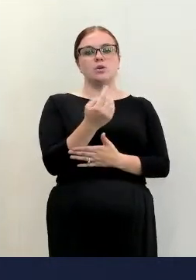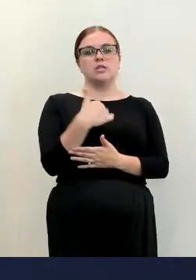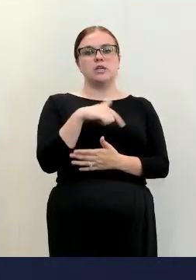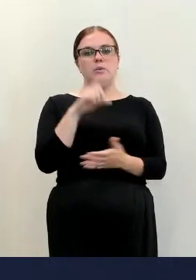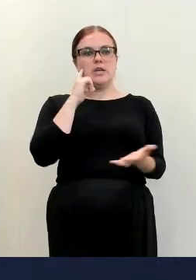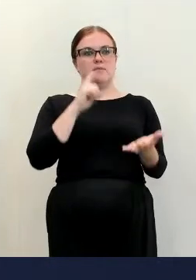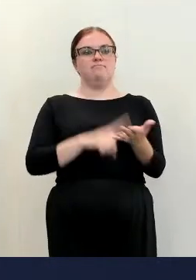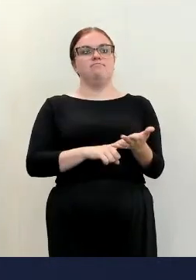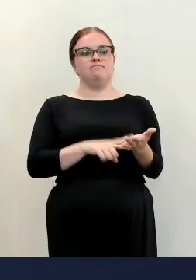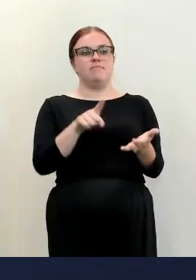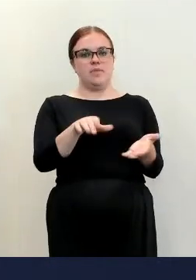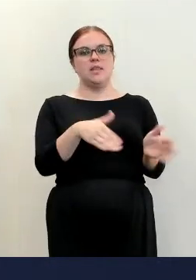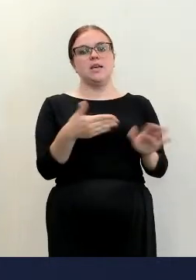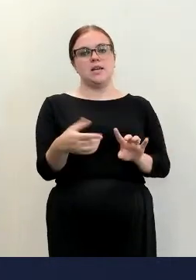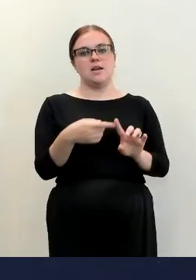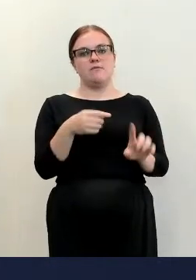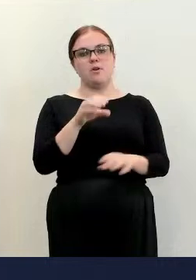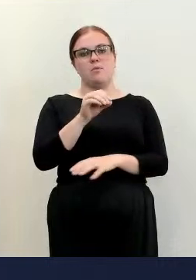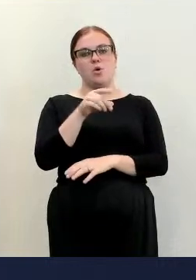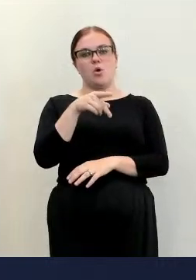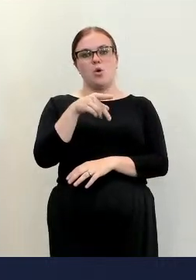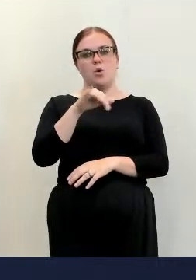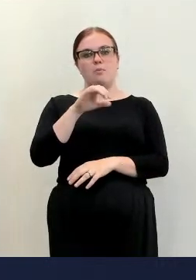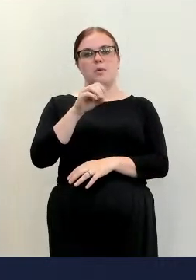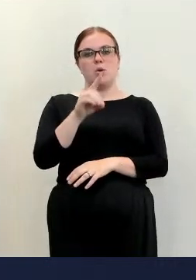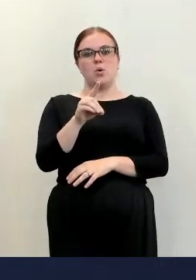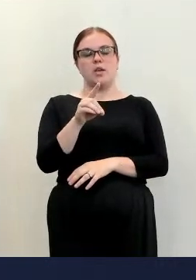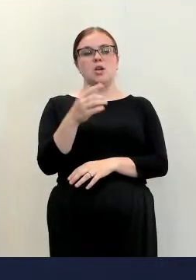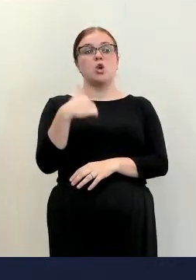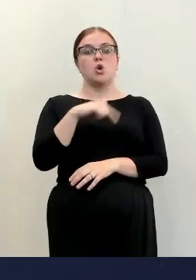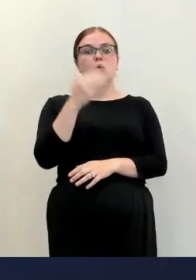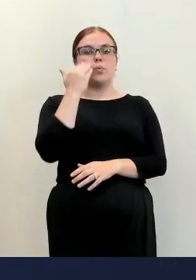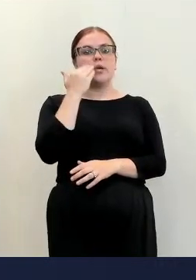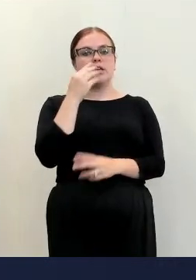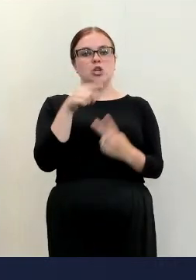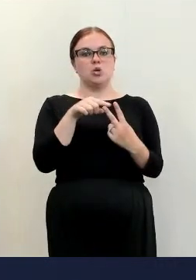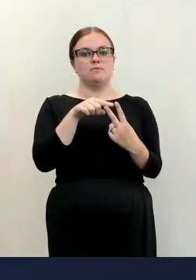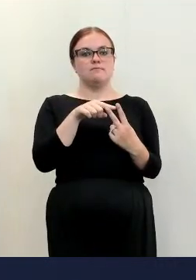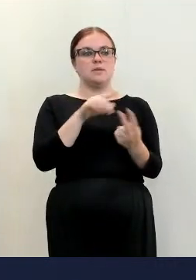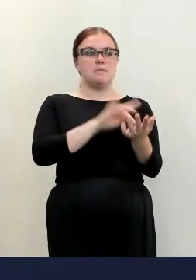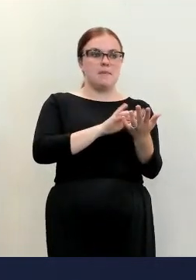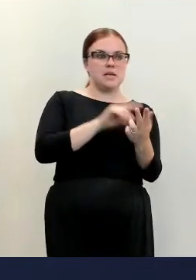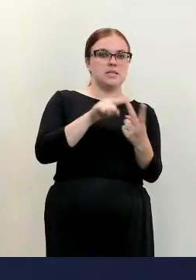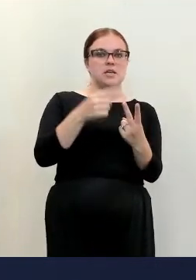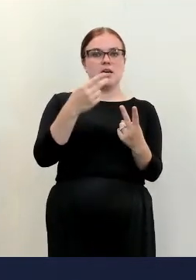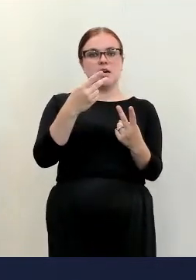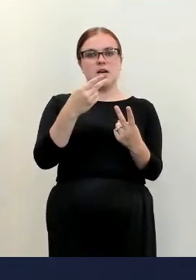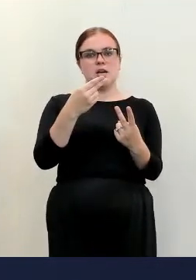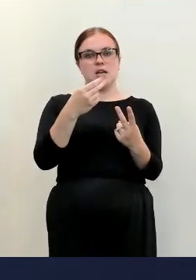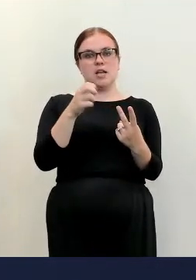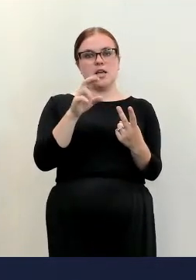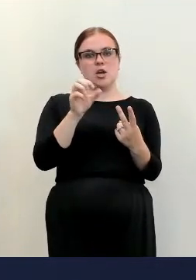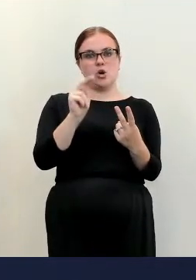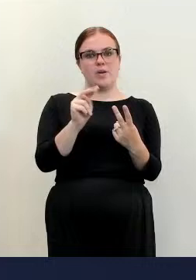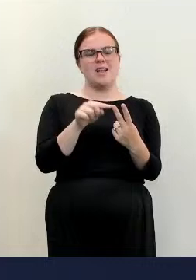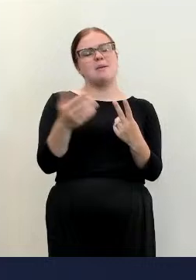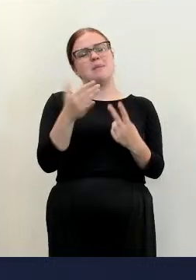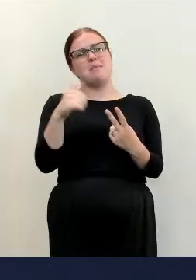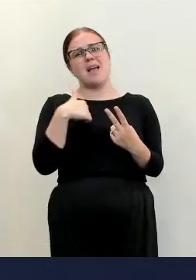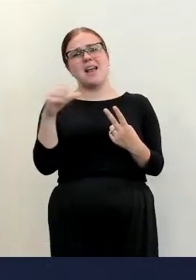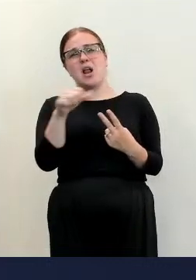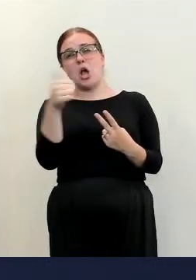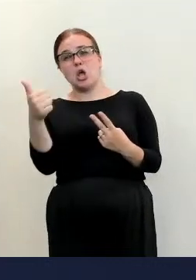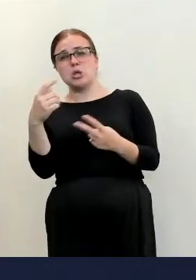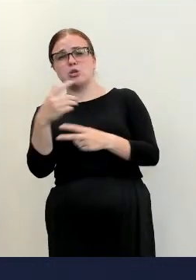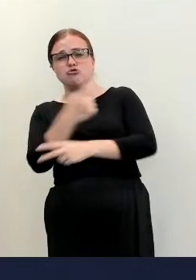opiate overdose, they were probably dying directly from prescription drug overdose or heroin. There was nothing else. They may have had other drugs in their system, but that was the